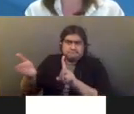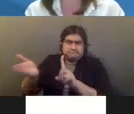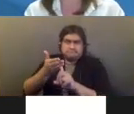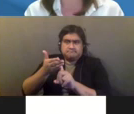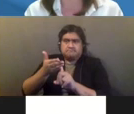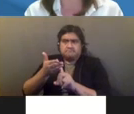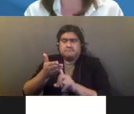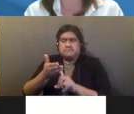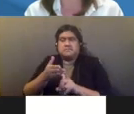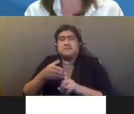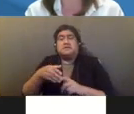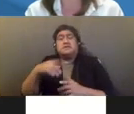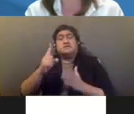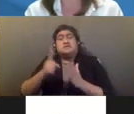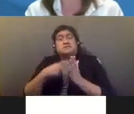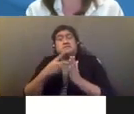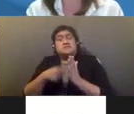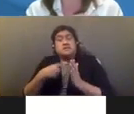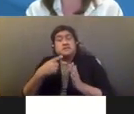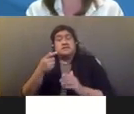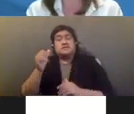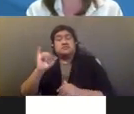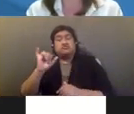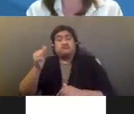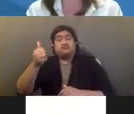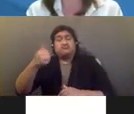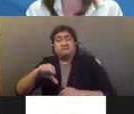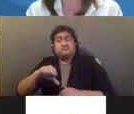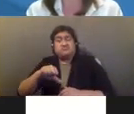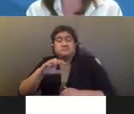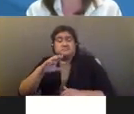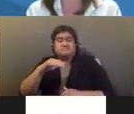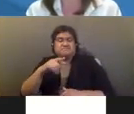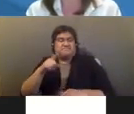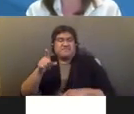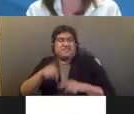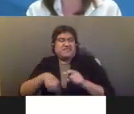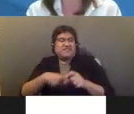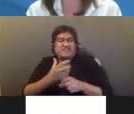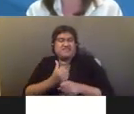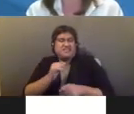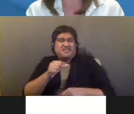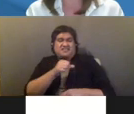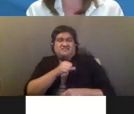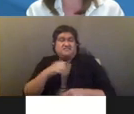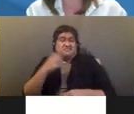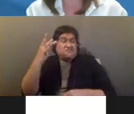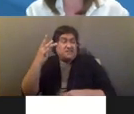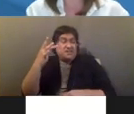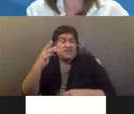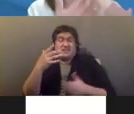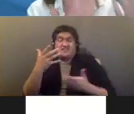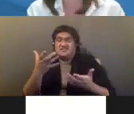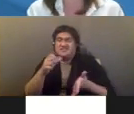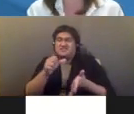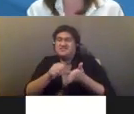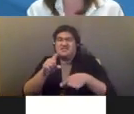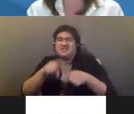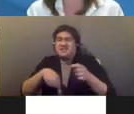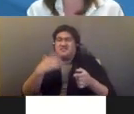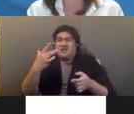because they haven't been on hormones for a year. And we know you don't need to be on hormones in order to have top surgery. So that gives us a